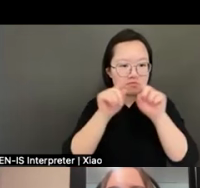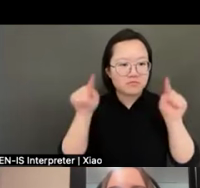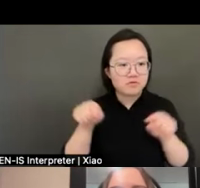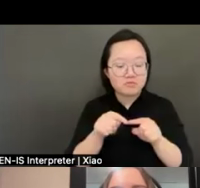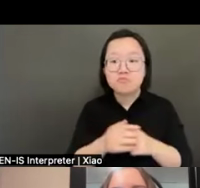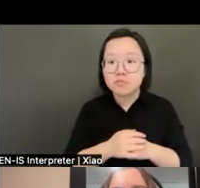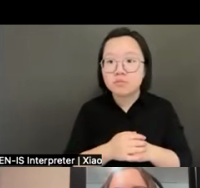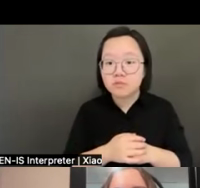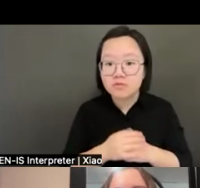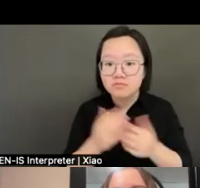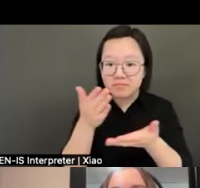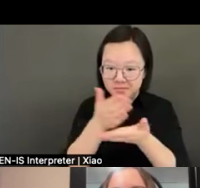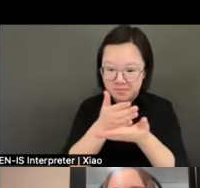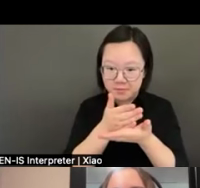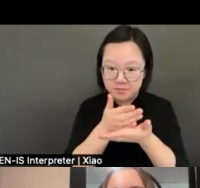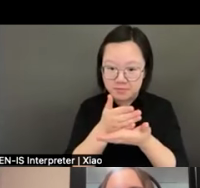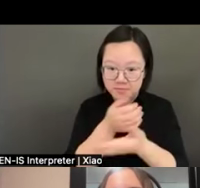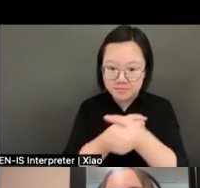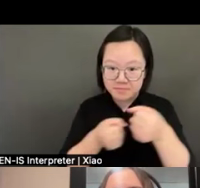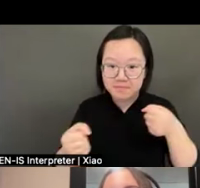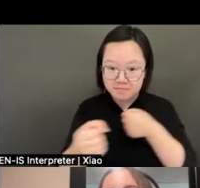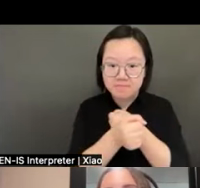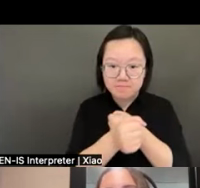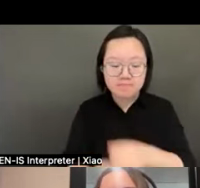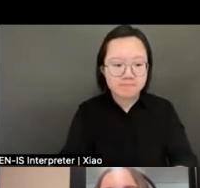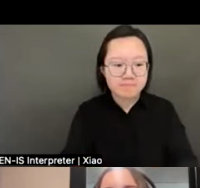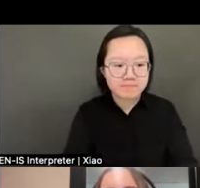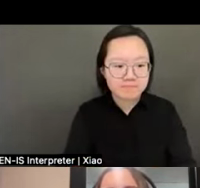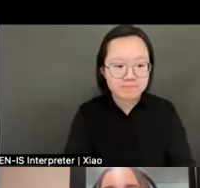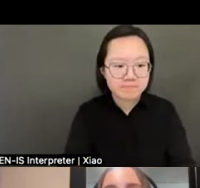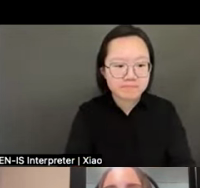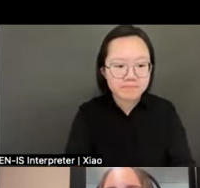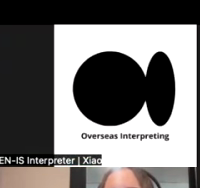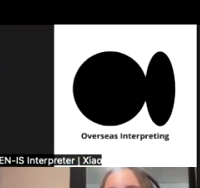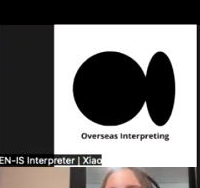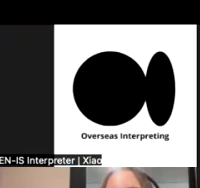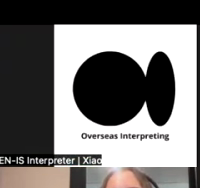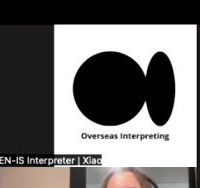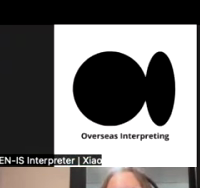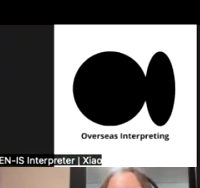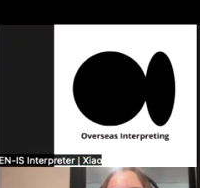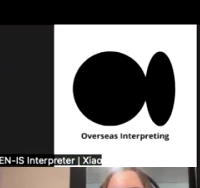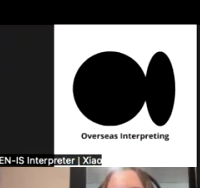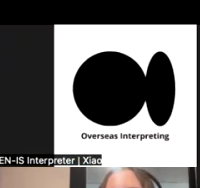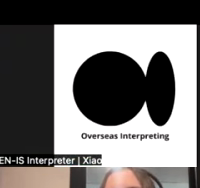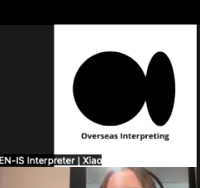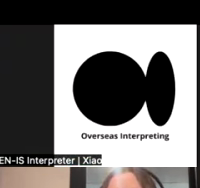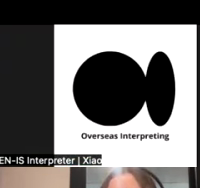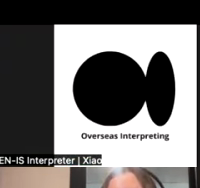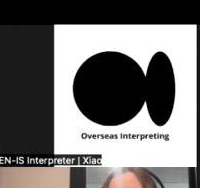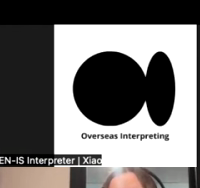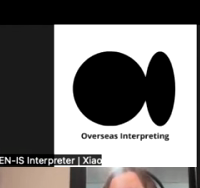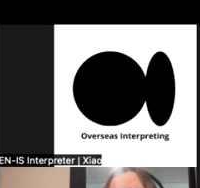all expenses must be directly linked to the project activity. So that's what I was explaining before. So make sure that the